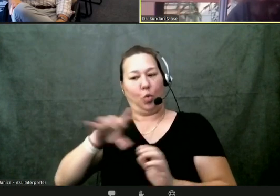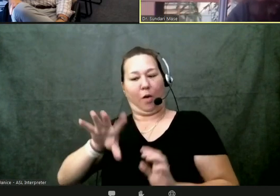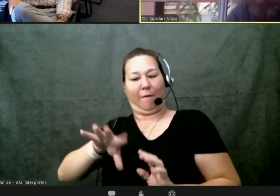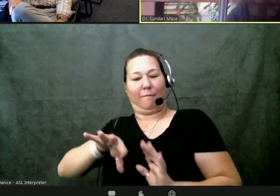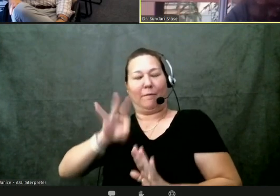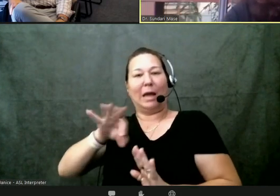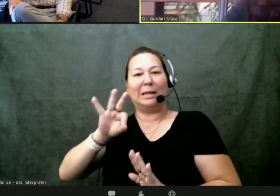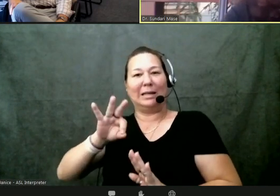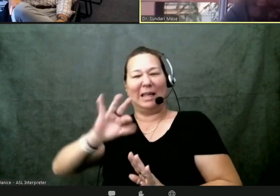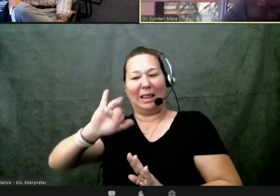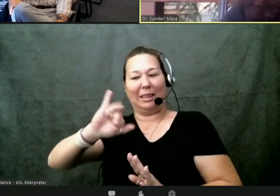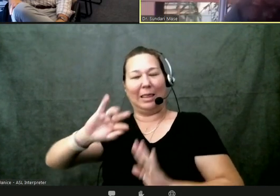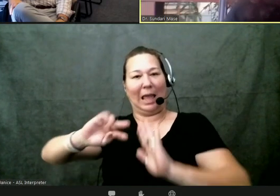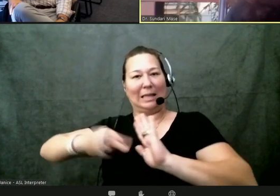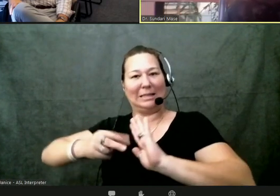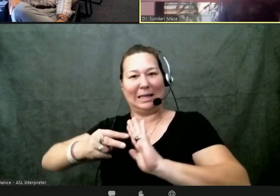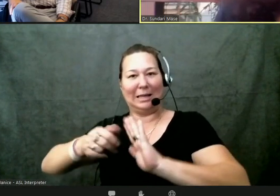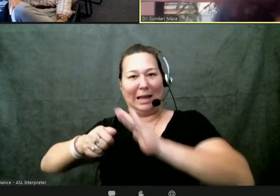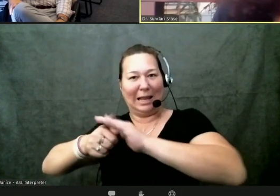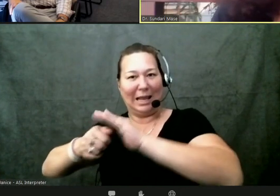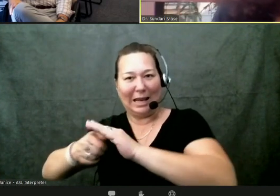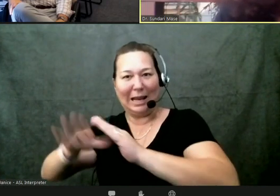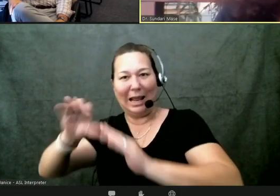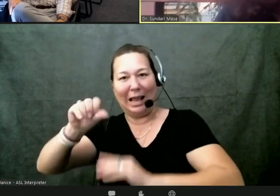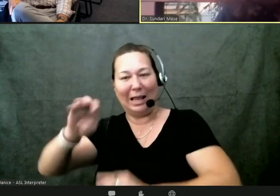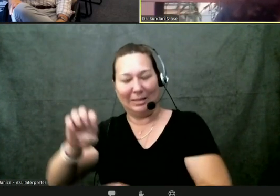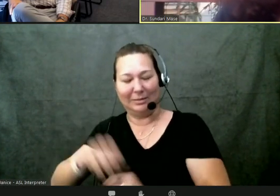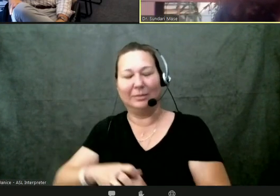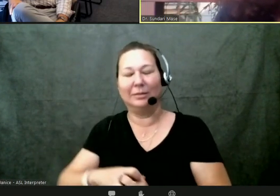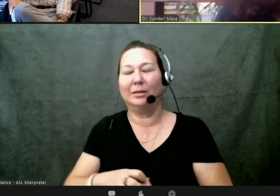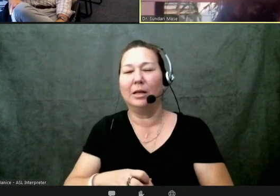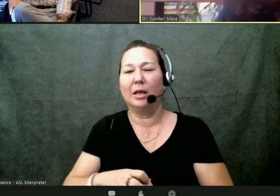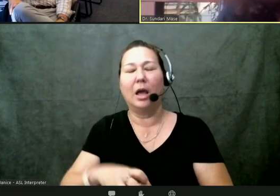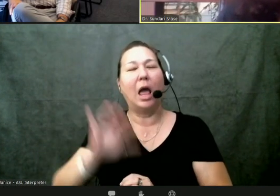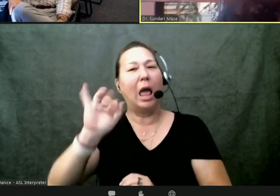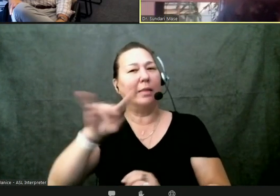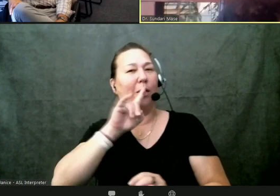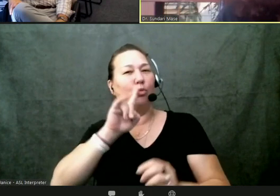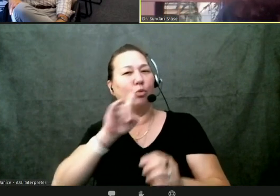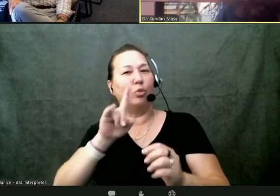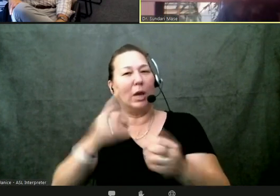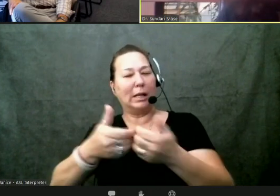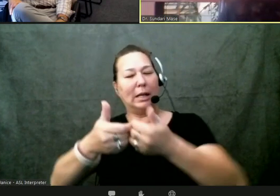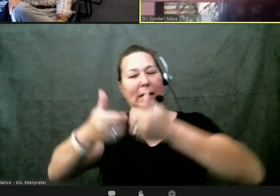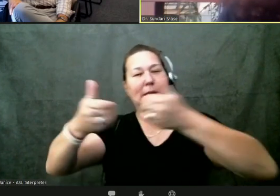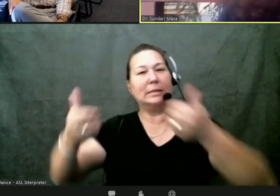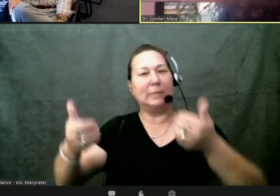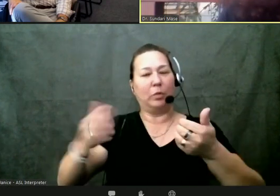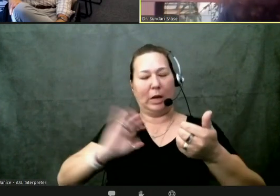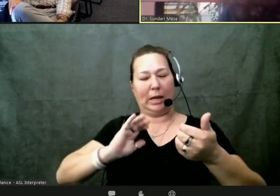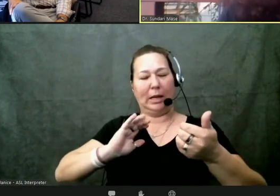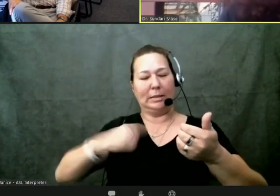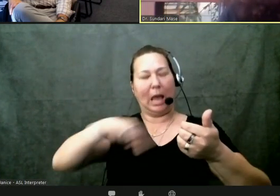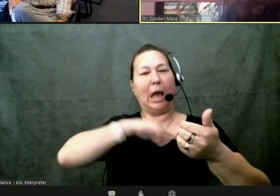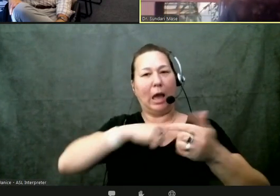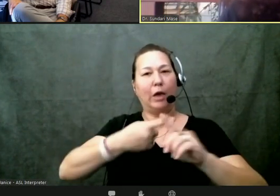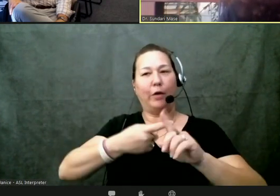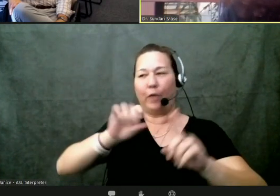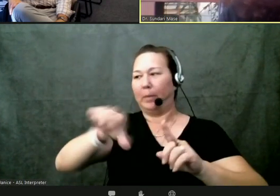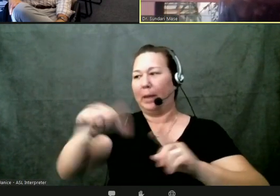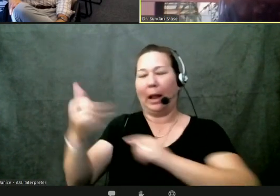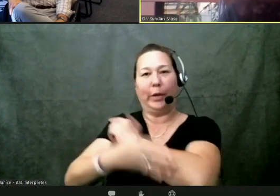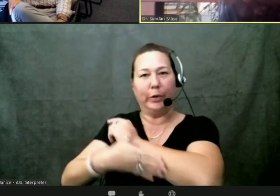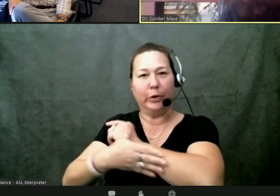also have a lot of factors that set us apart from some of the other Bay Area counties. We have the agricultural and farm worker